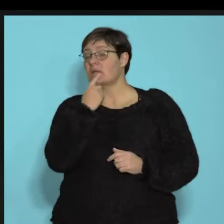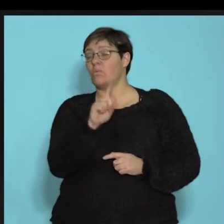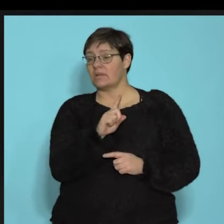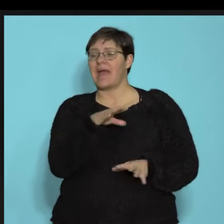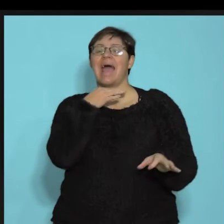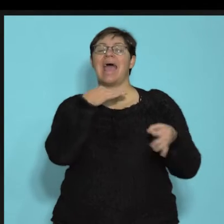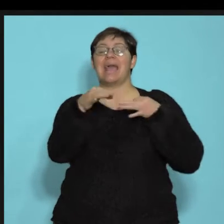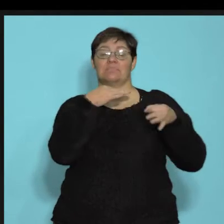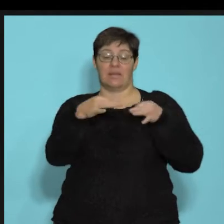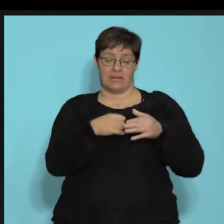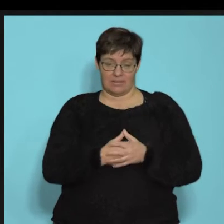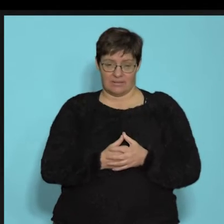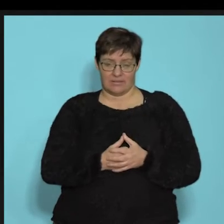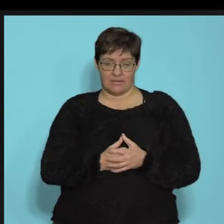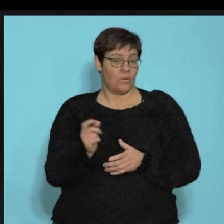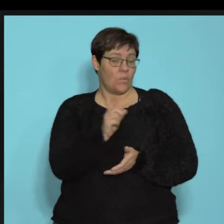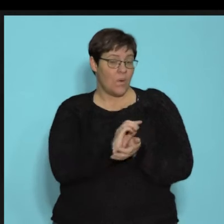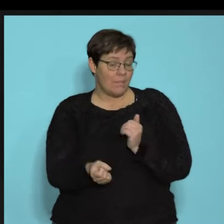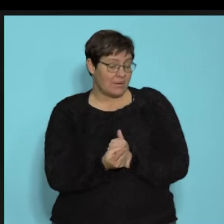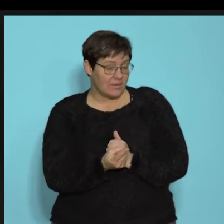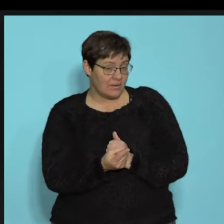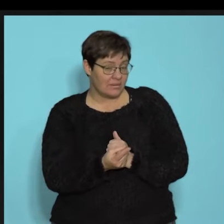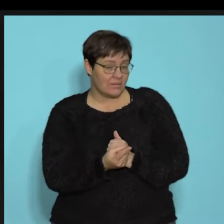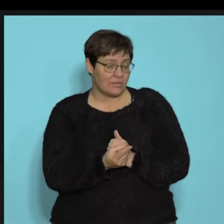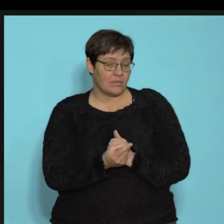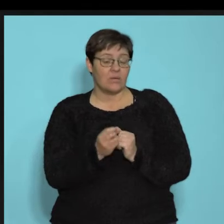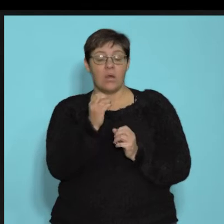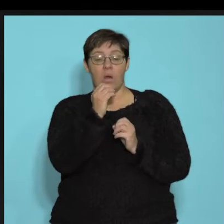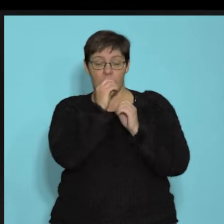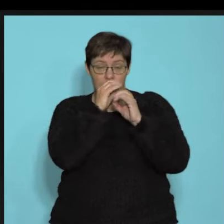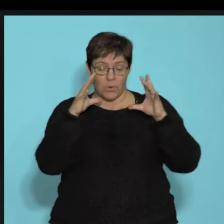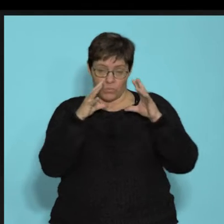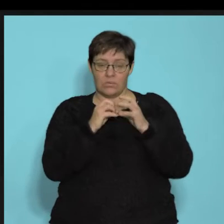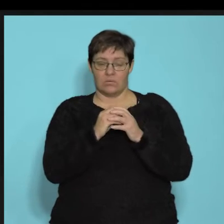says explain. What will happen? The balloons